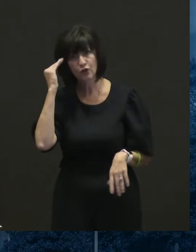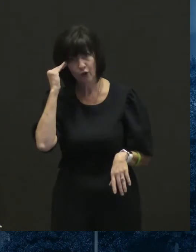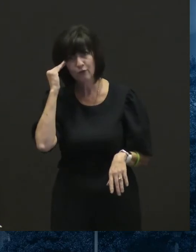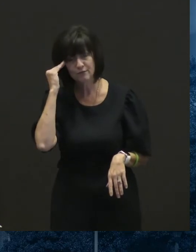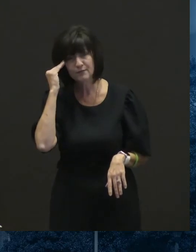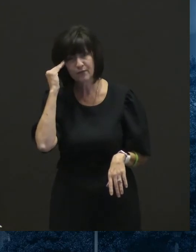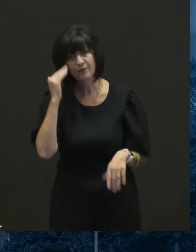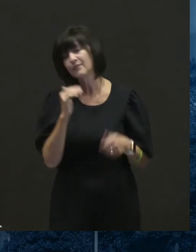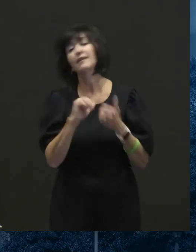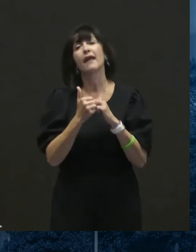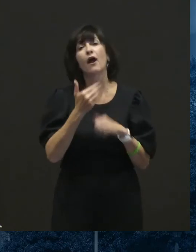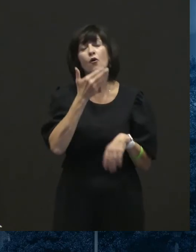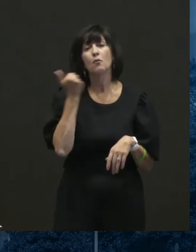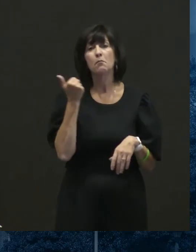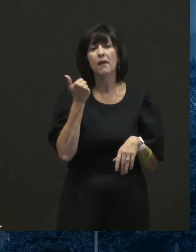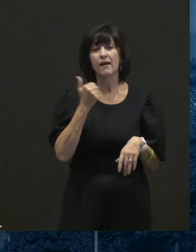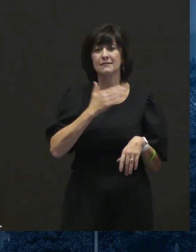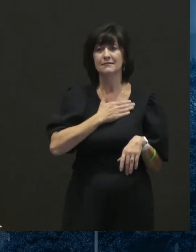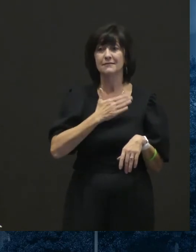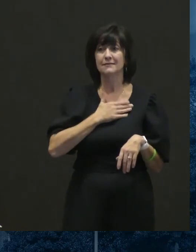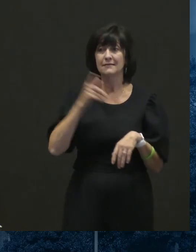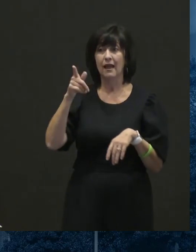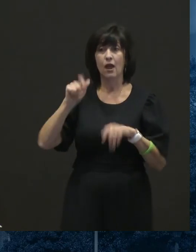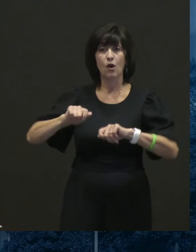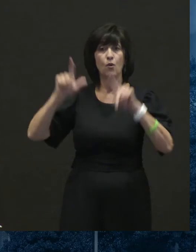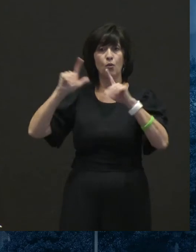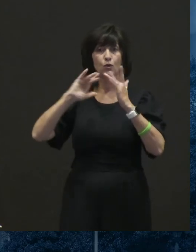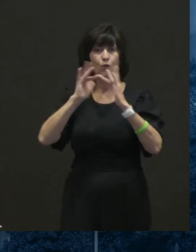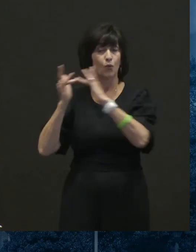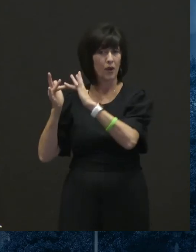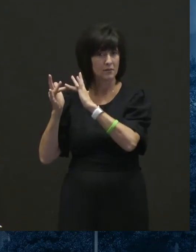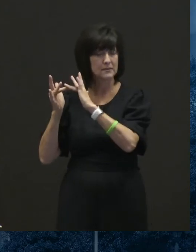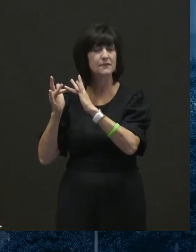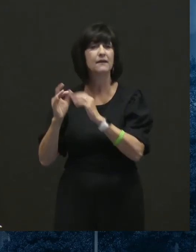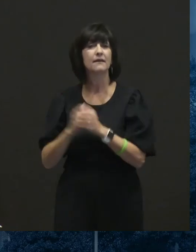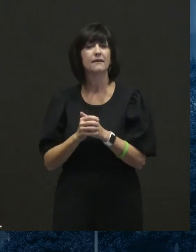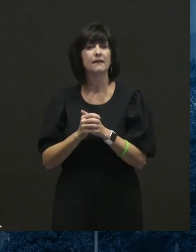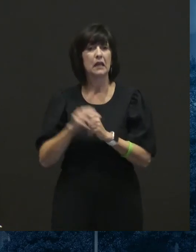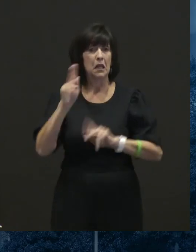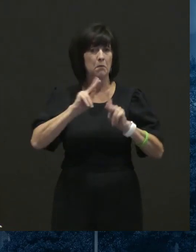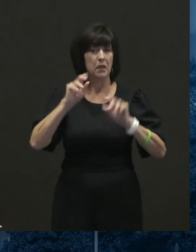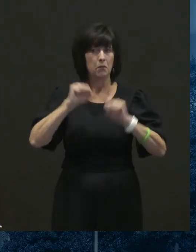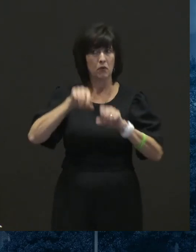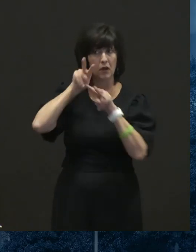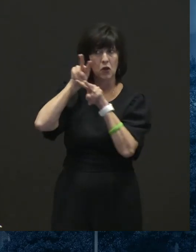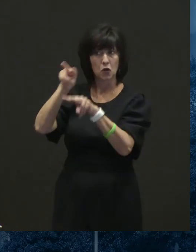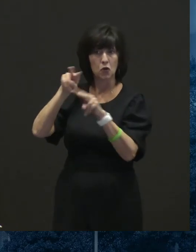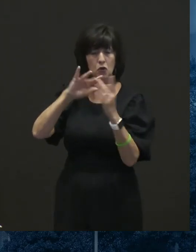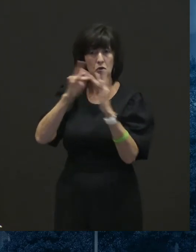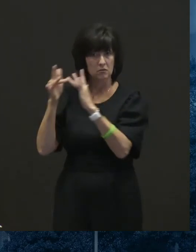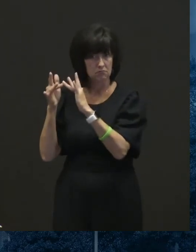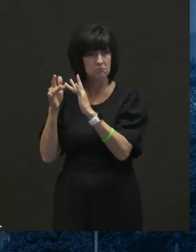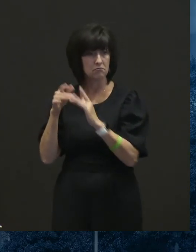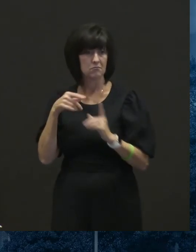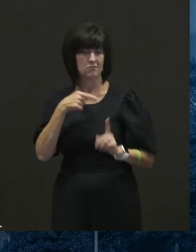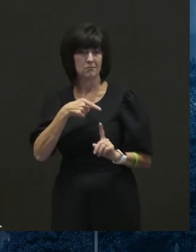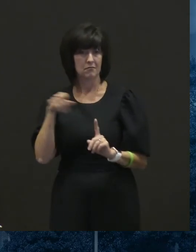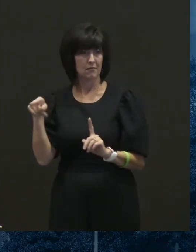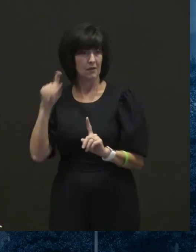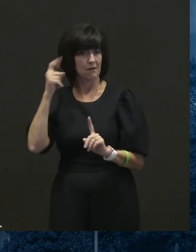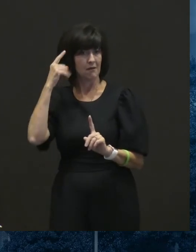our website the best information. As you know, the governor is requiring the schools to